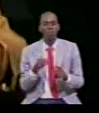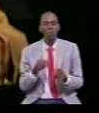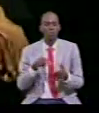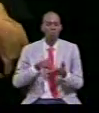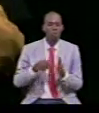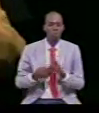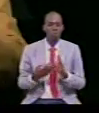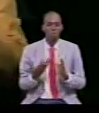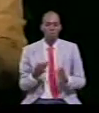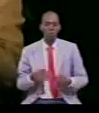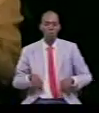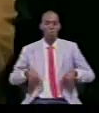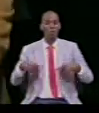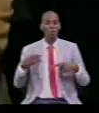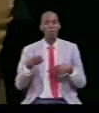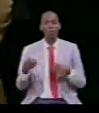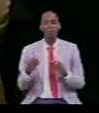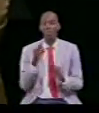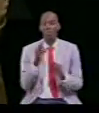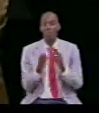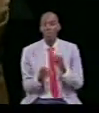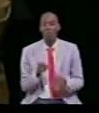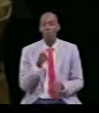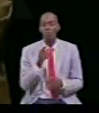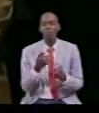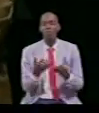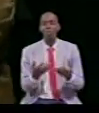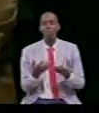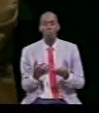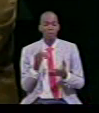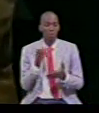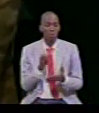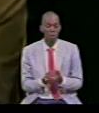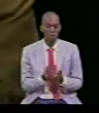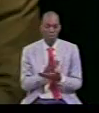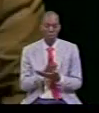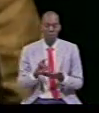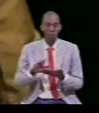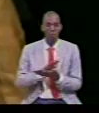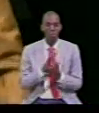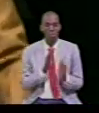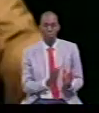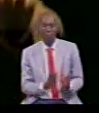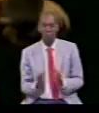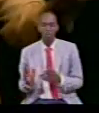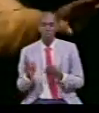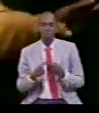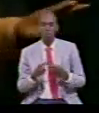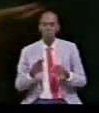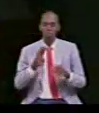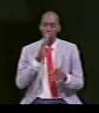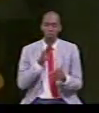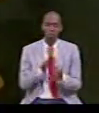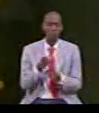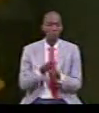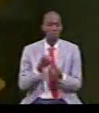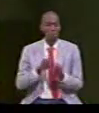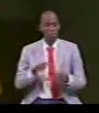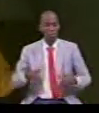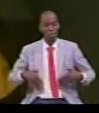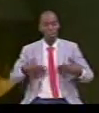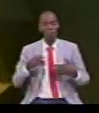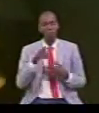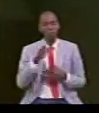He said, if you want a plan, the divine plan, to be done in your life, ye shall seek me and find